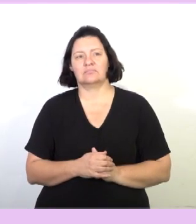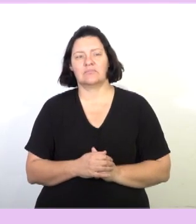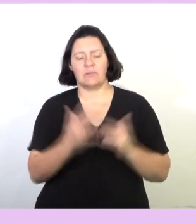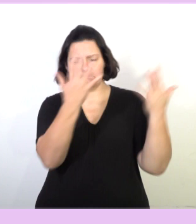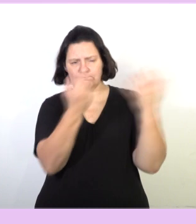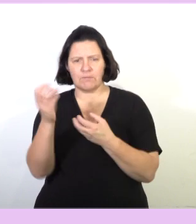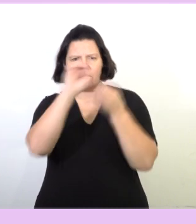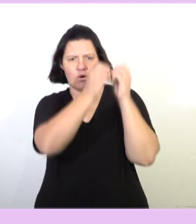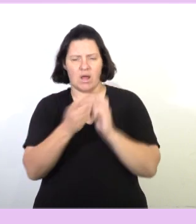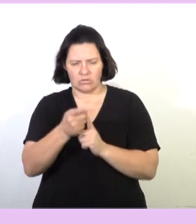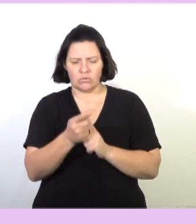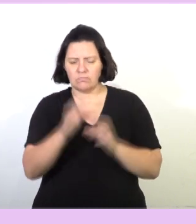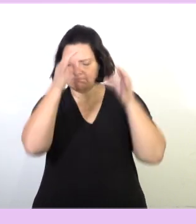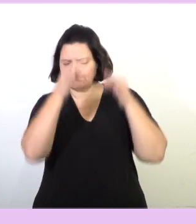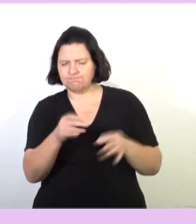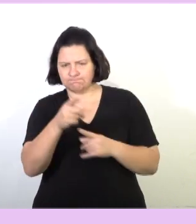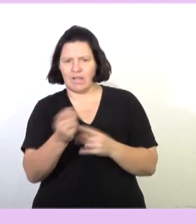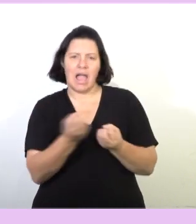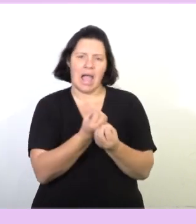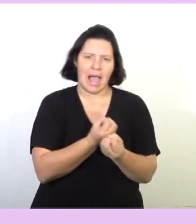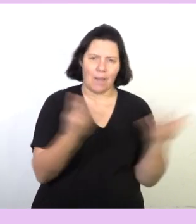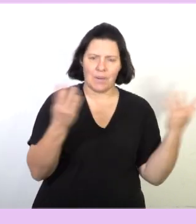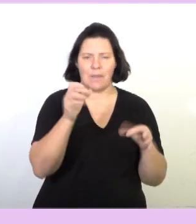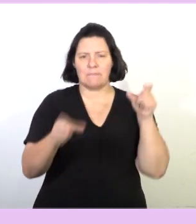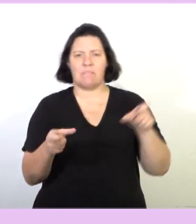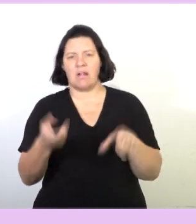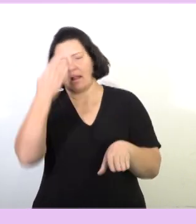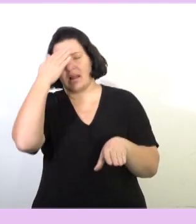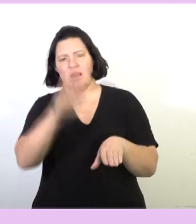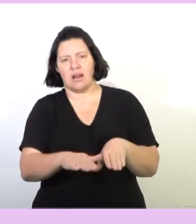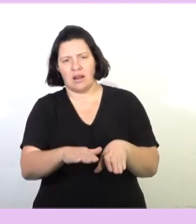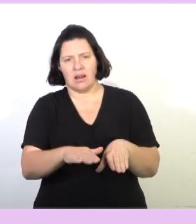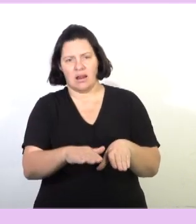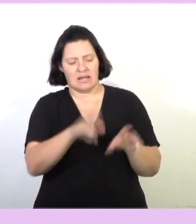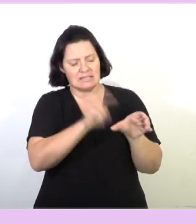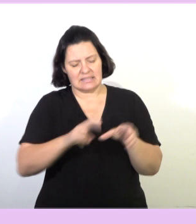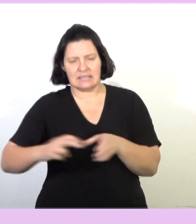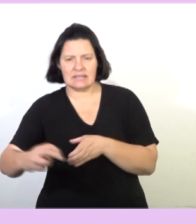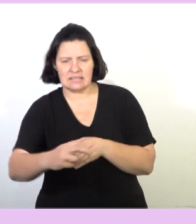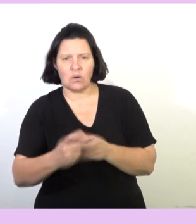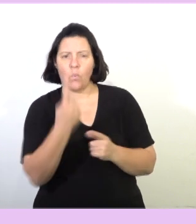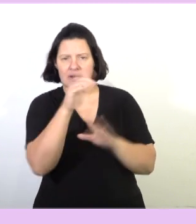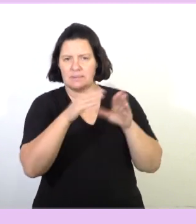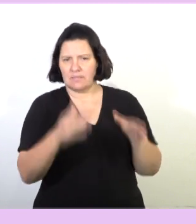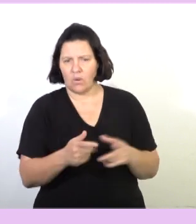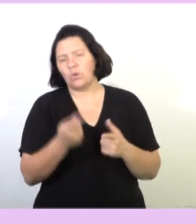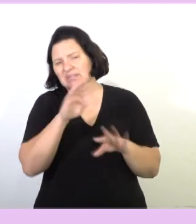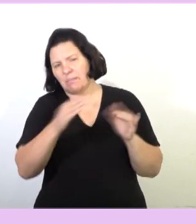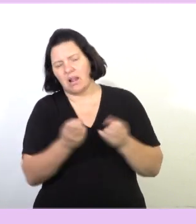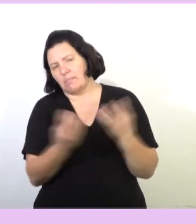Derive a formula that can be used to determine the number of guests that can be accommodated on a